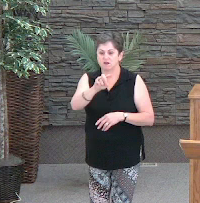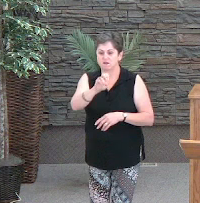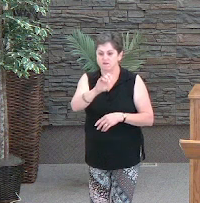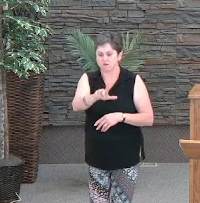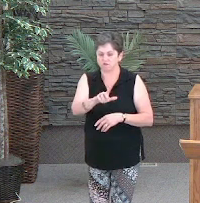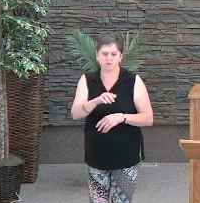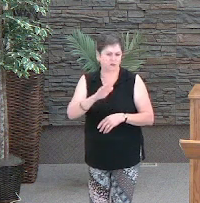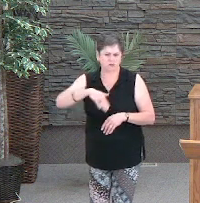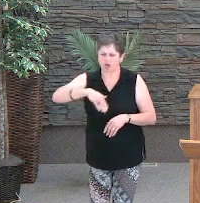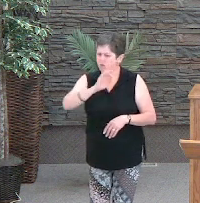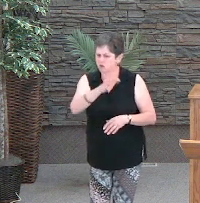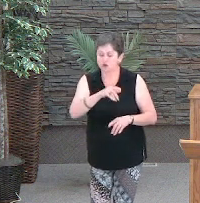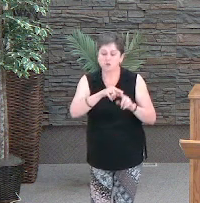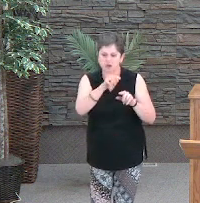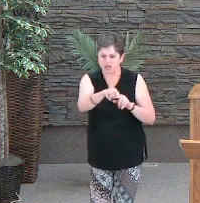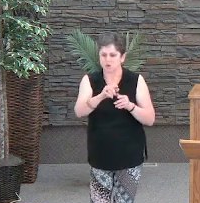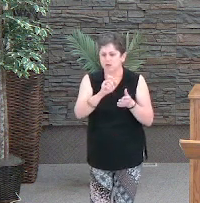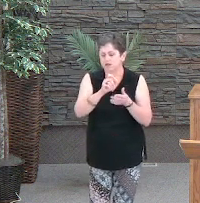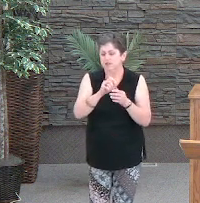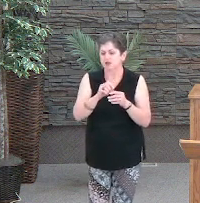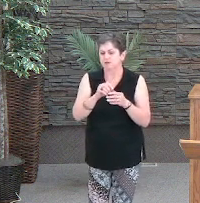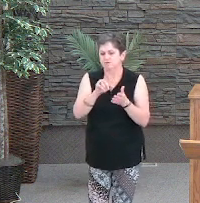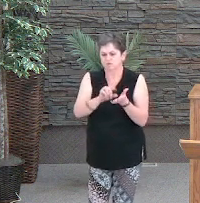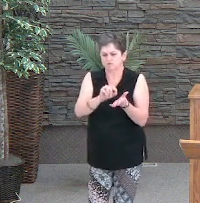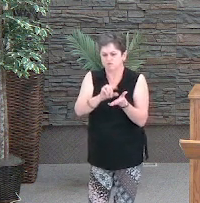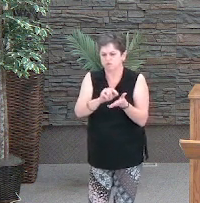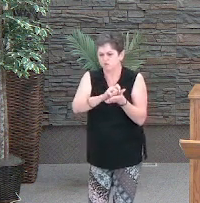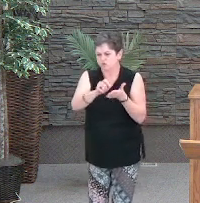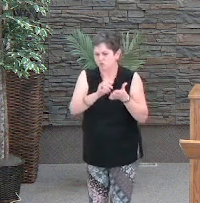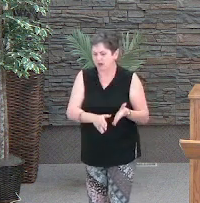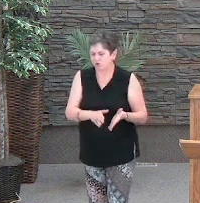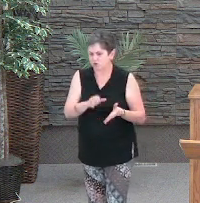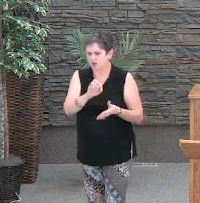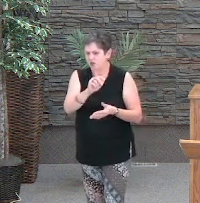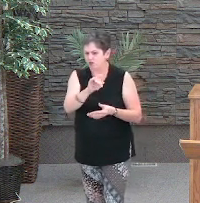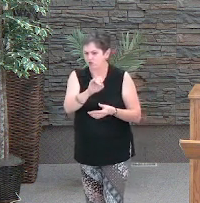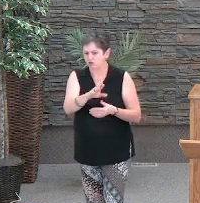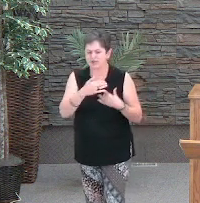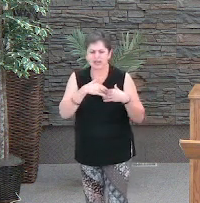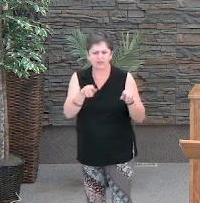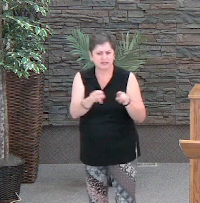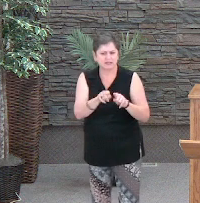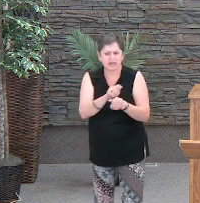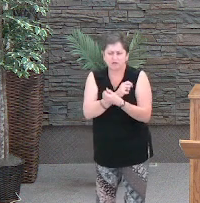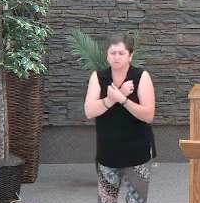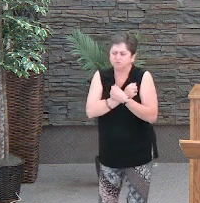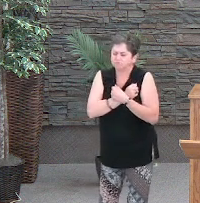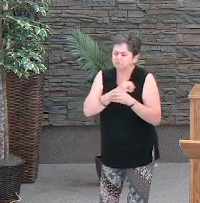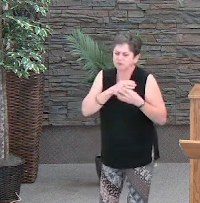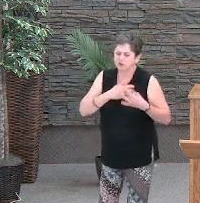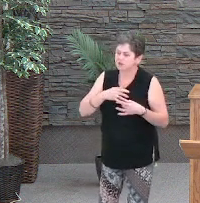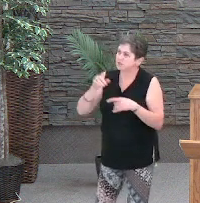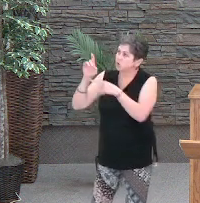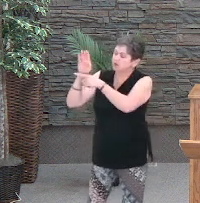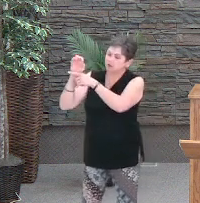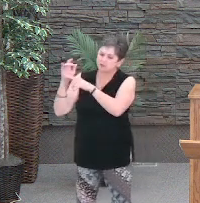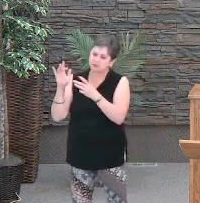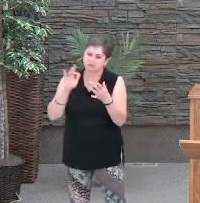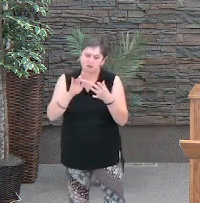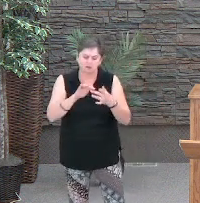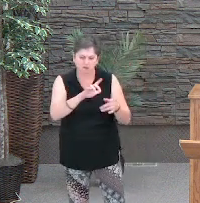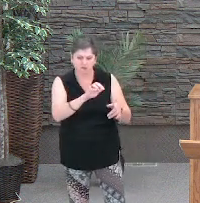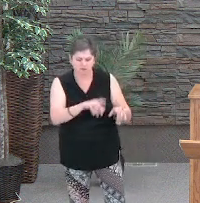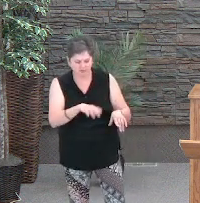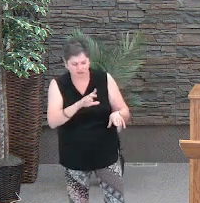Lovell was not a preacher, but he was an editor in our movement. And he had the same passion in his heart. So Gibson calls Lovell and says,